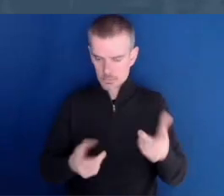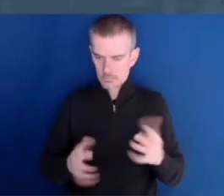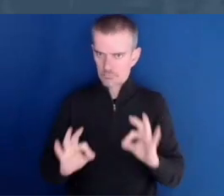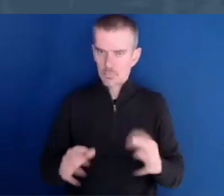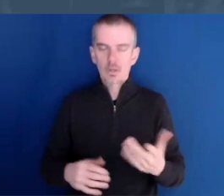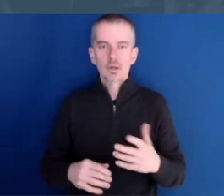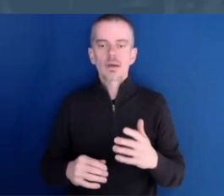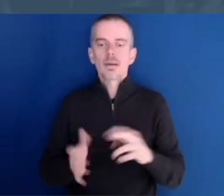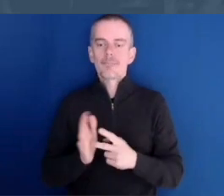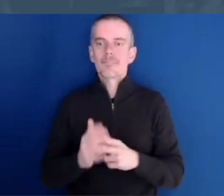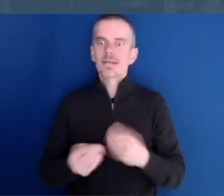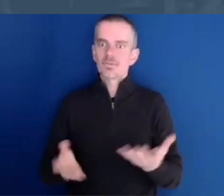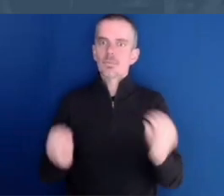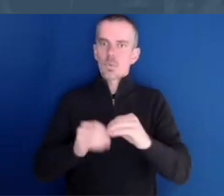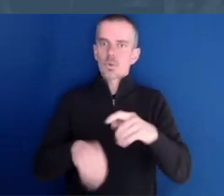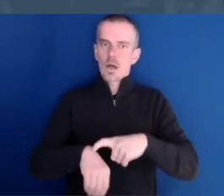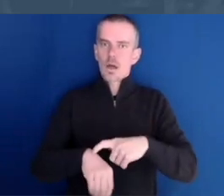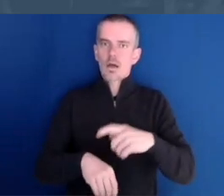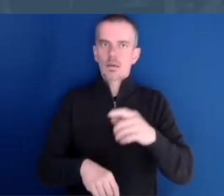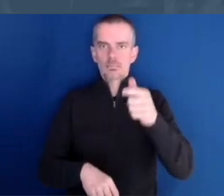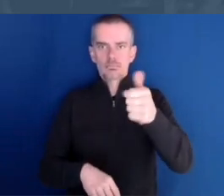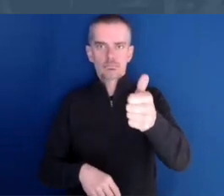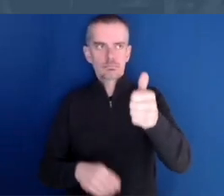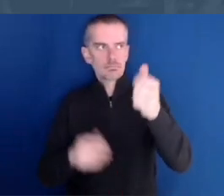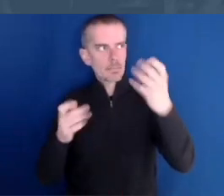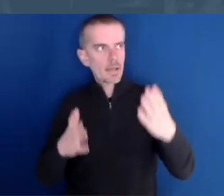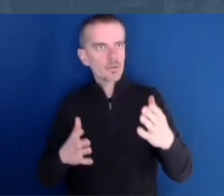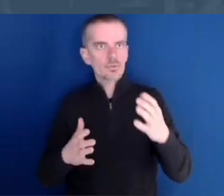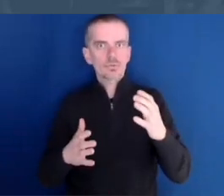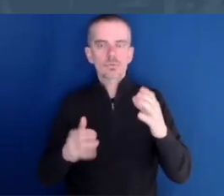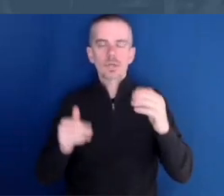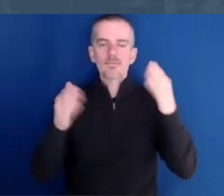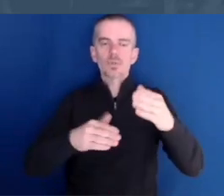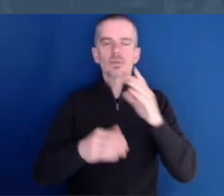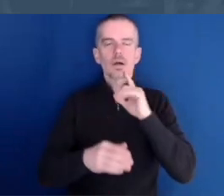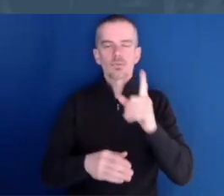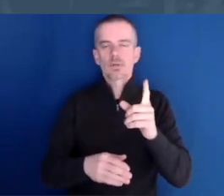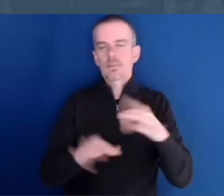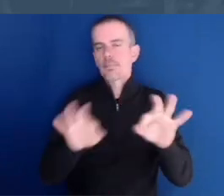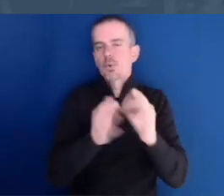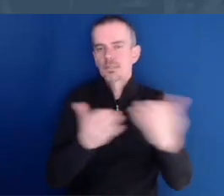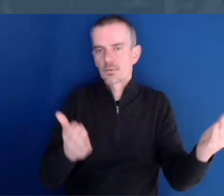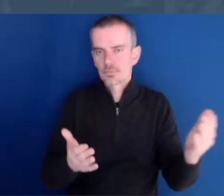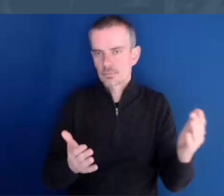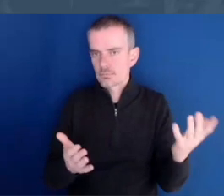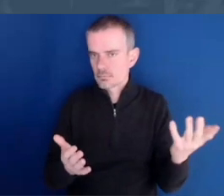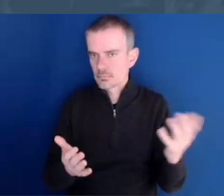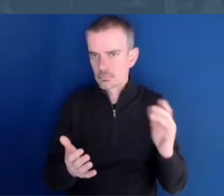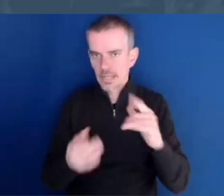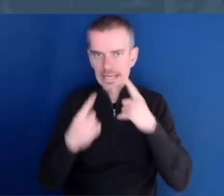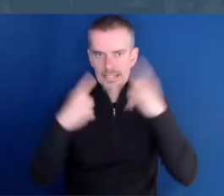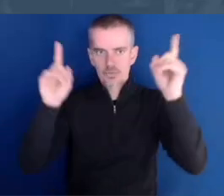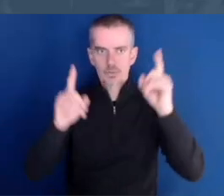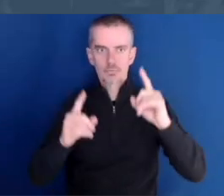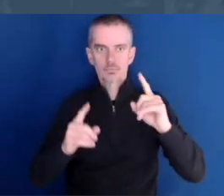up more time for you, the managers, let's say, to focus on the important stuff, right? Like achieving